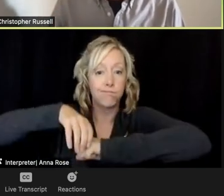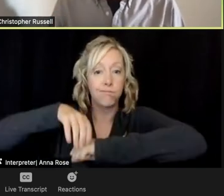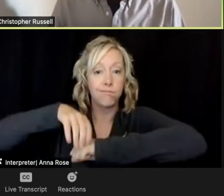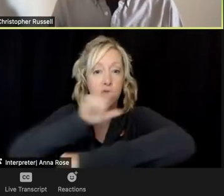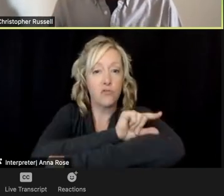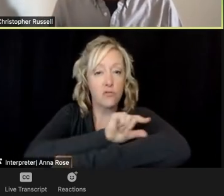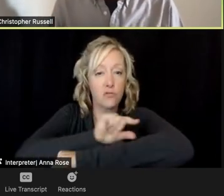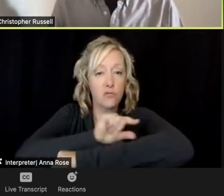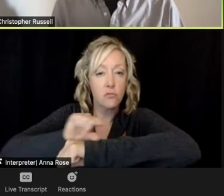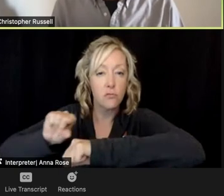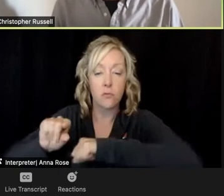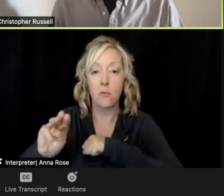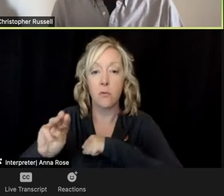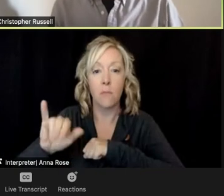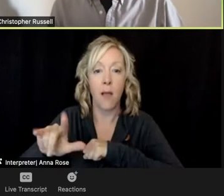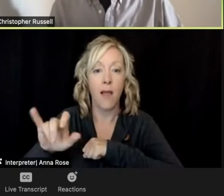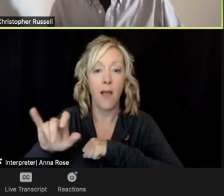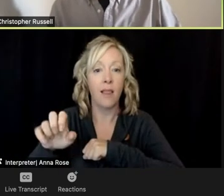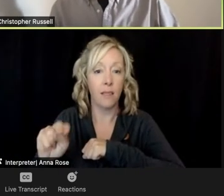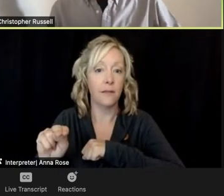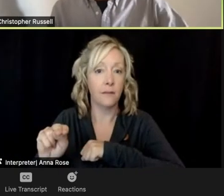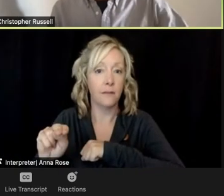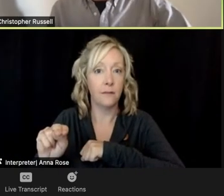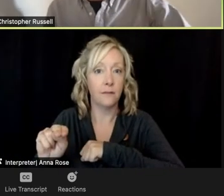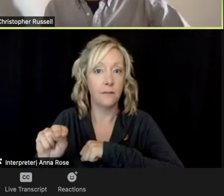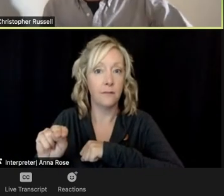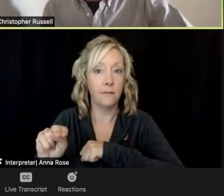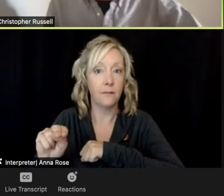synapses gets. Okay, around those